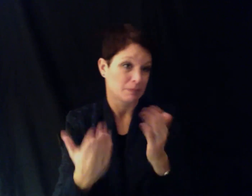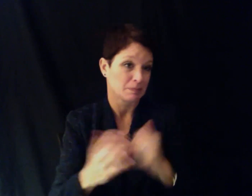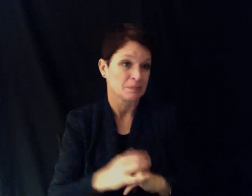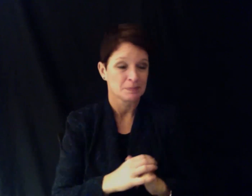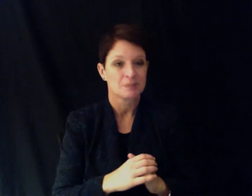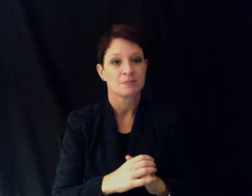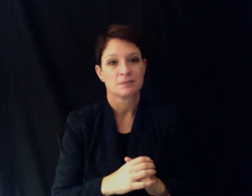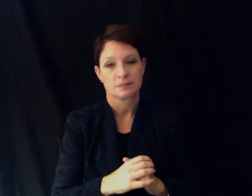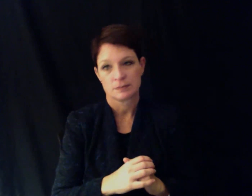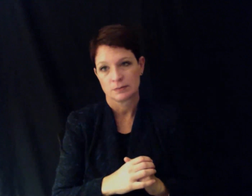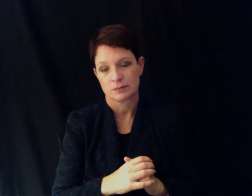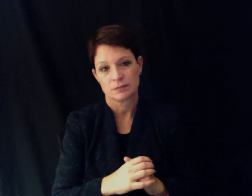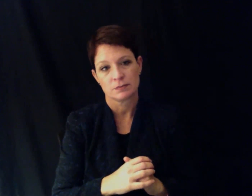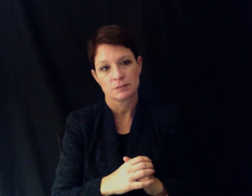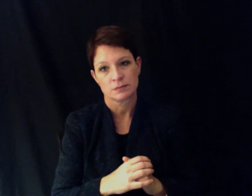Okay.